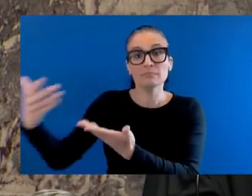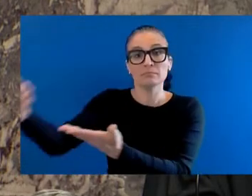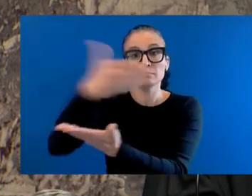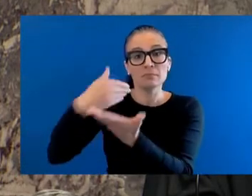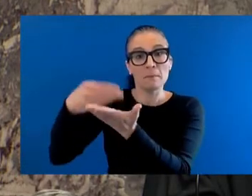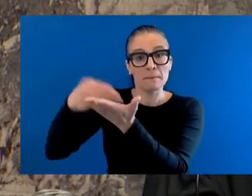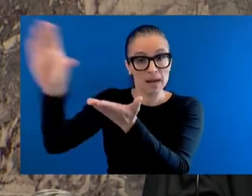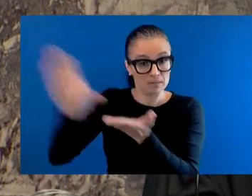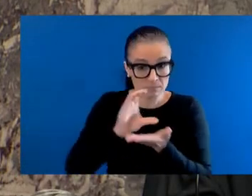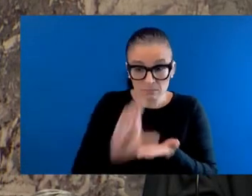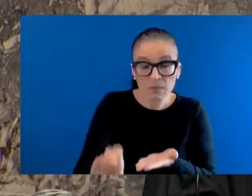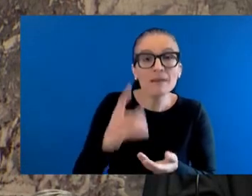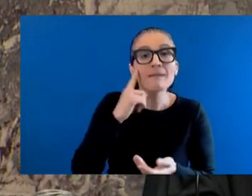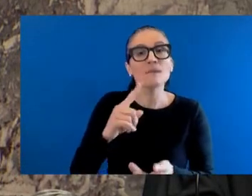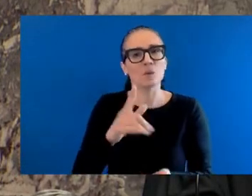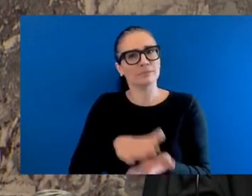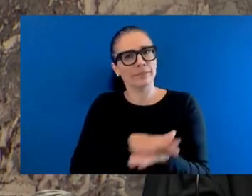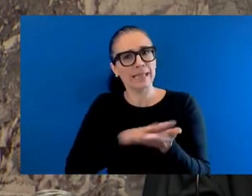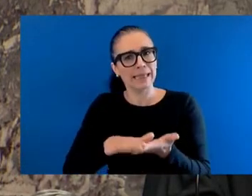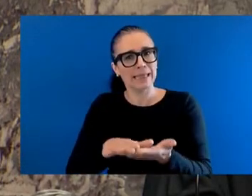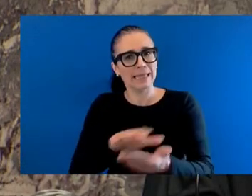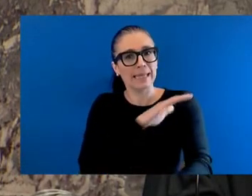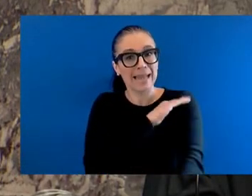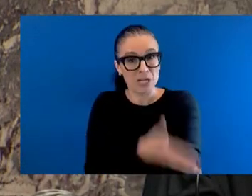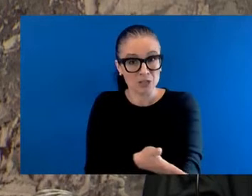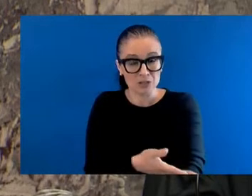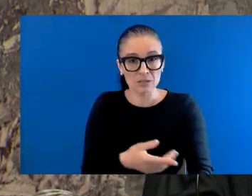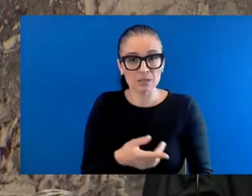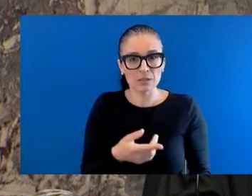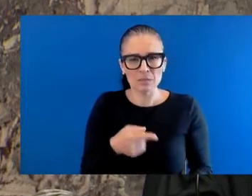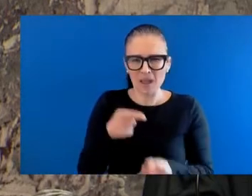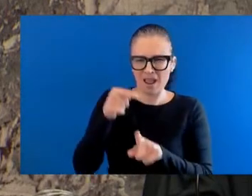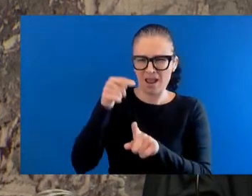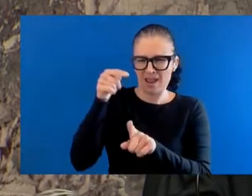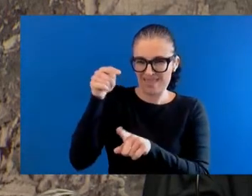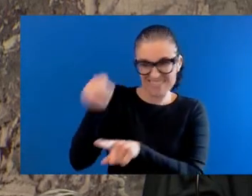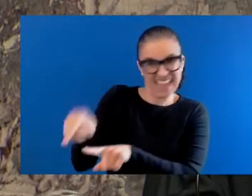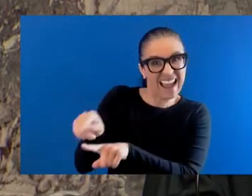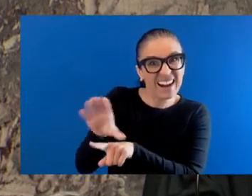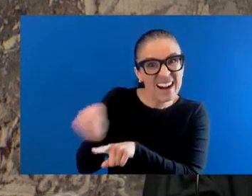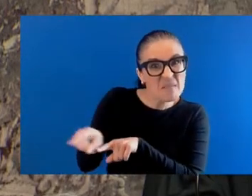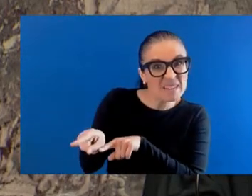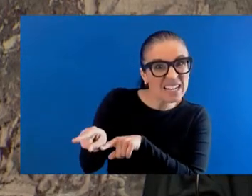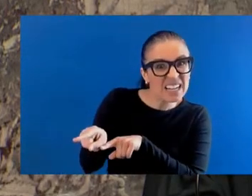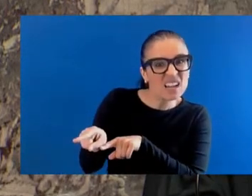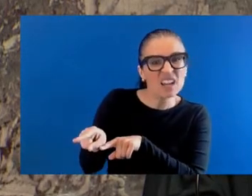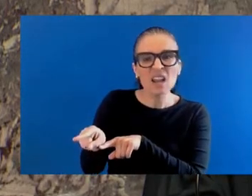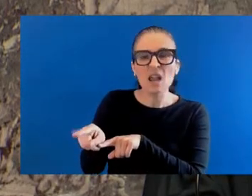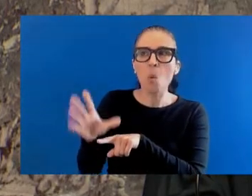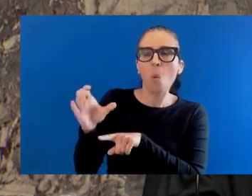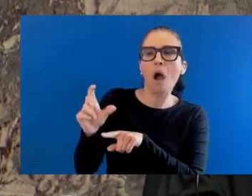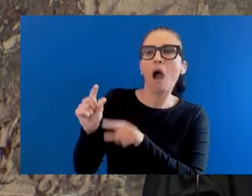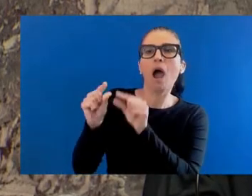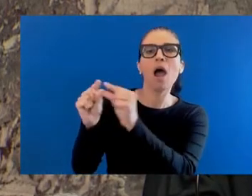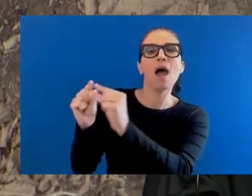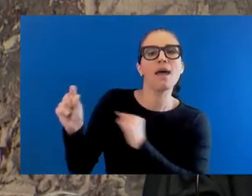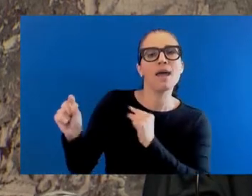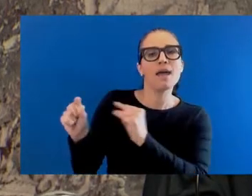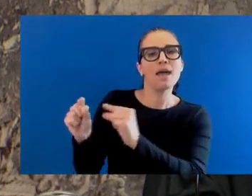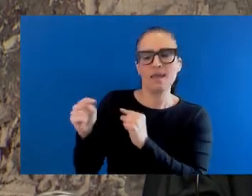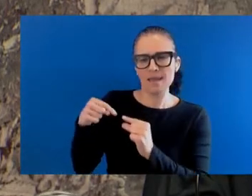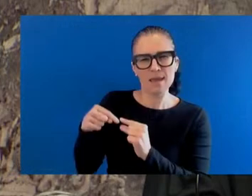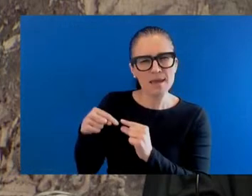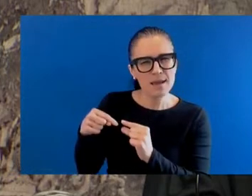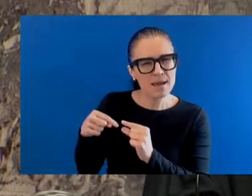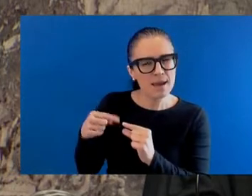fairly wants to be subsidized by BC tax dollars. And they're accusing a party of